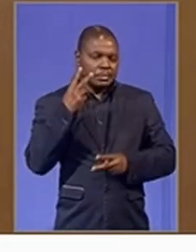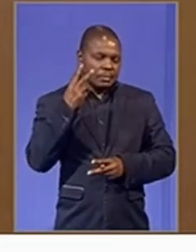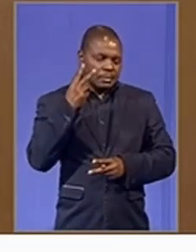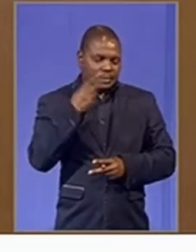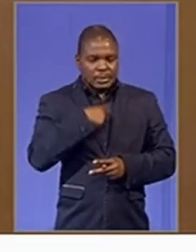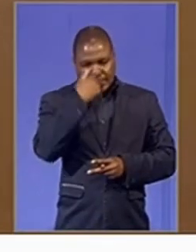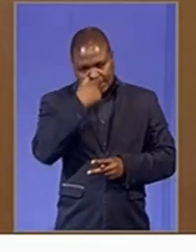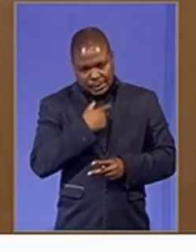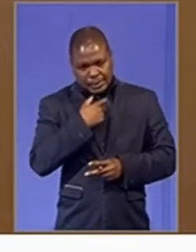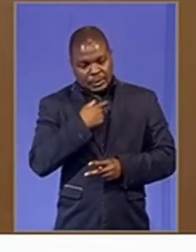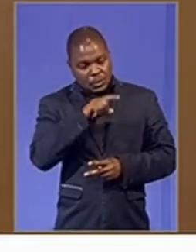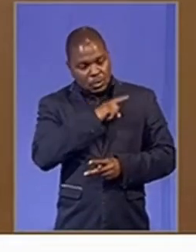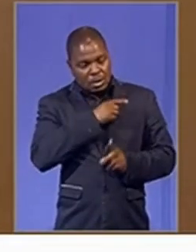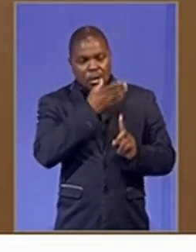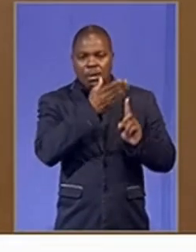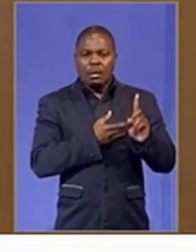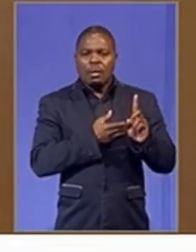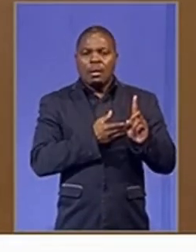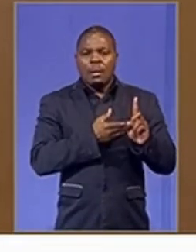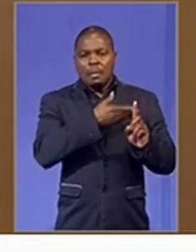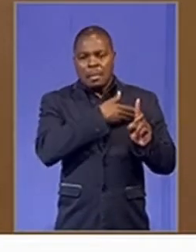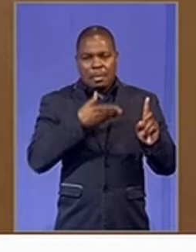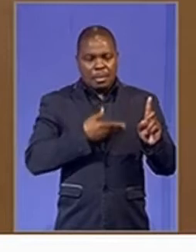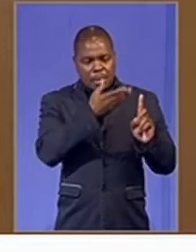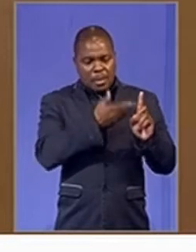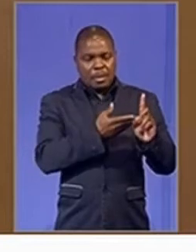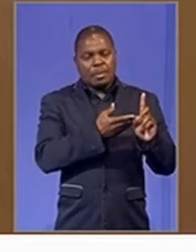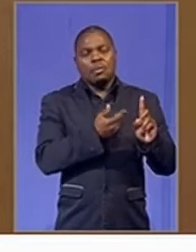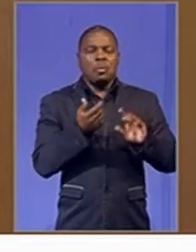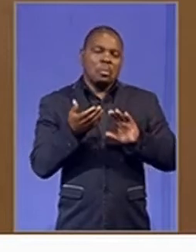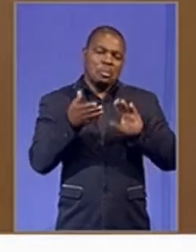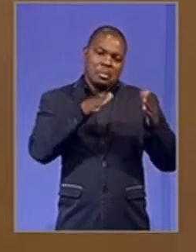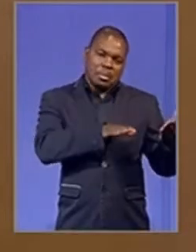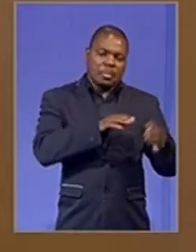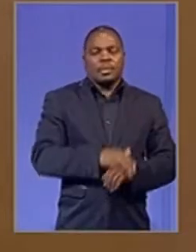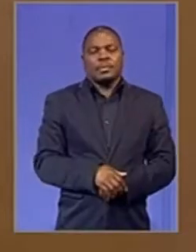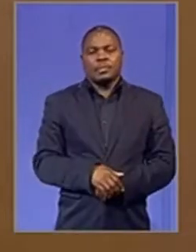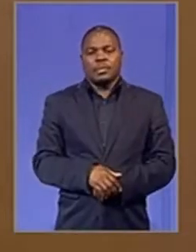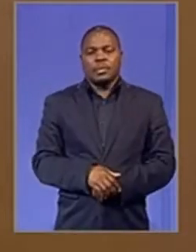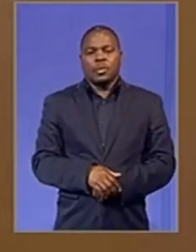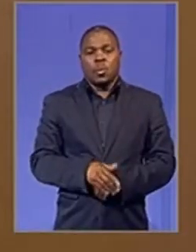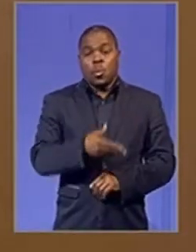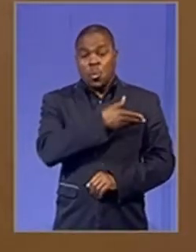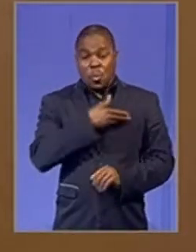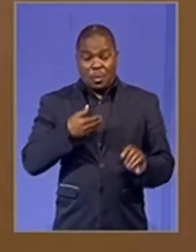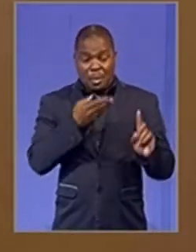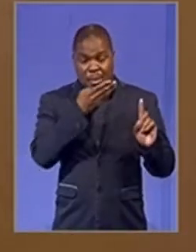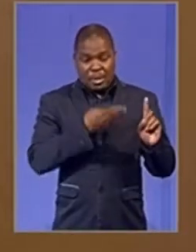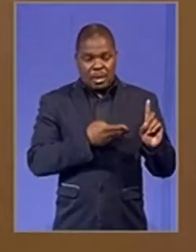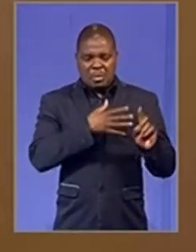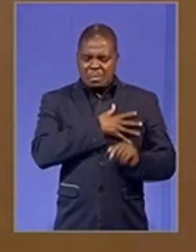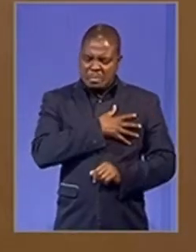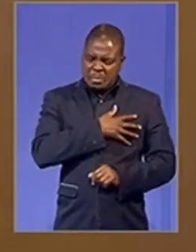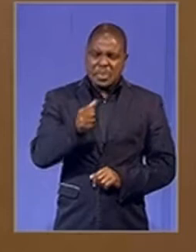news of the passing ka Mama Uzanele Kamagwaza Msibi, a woman who was